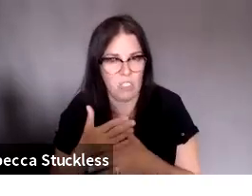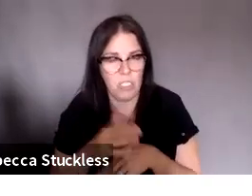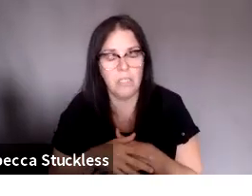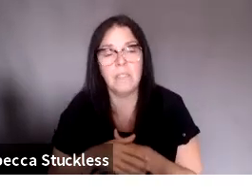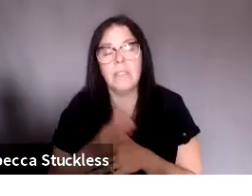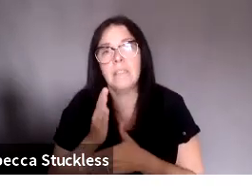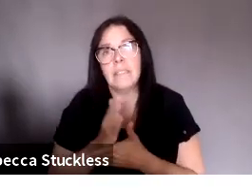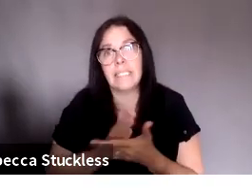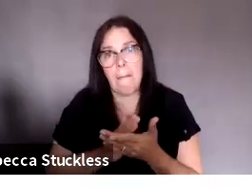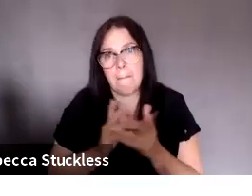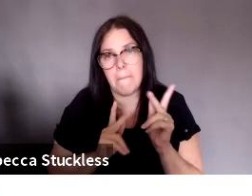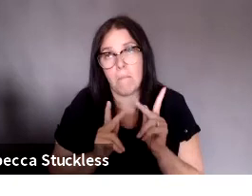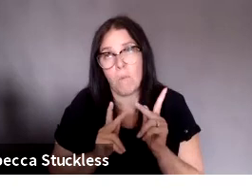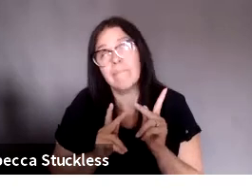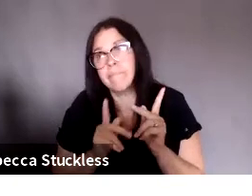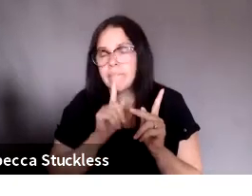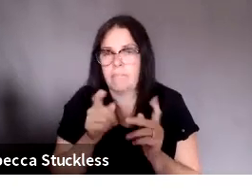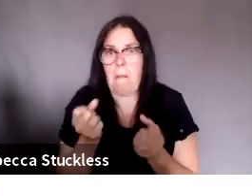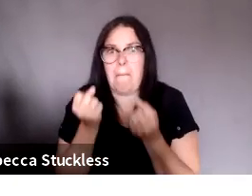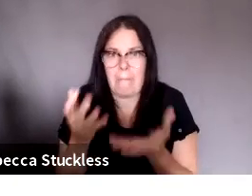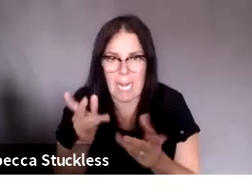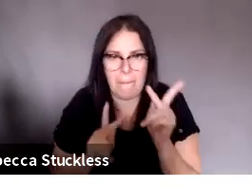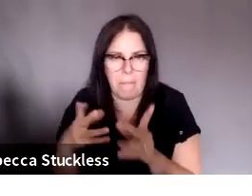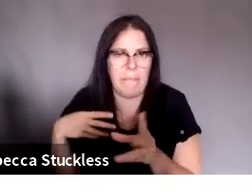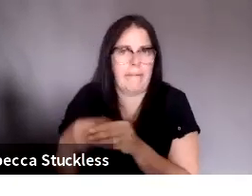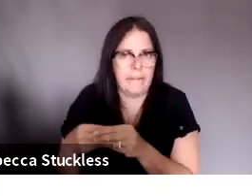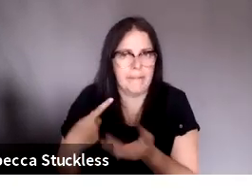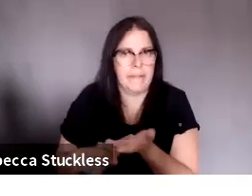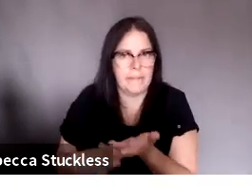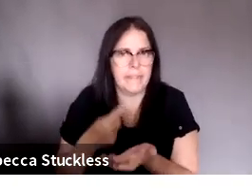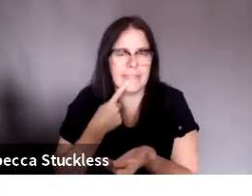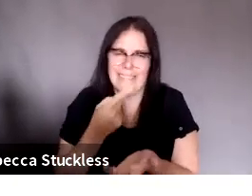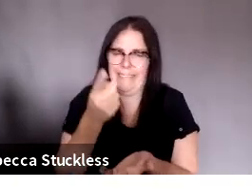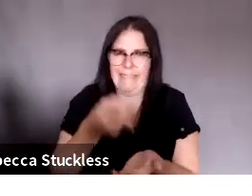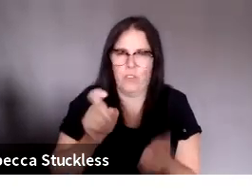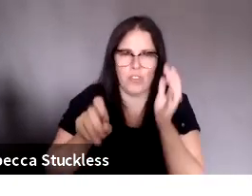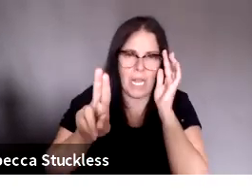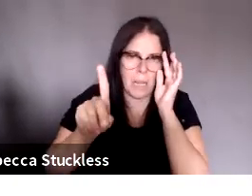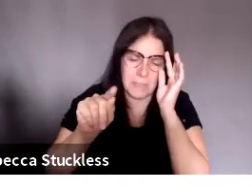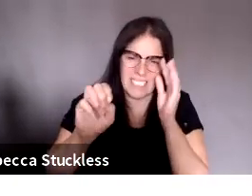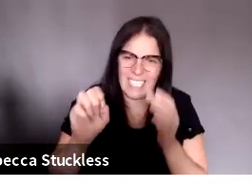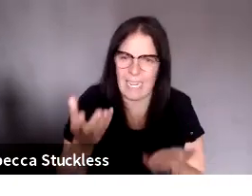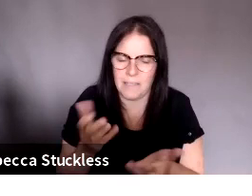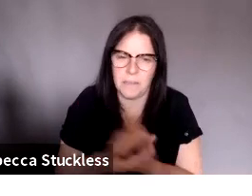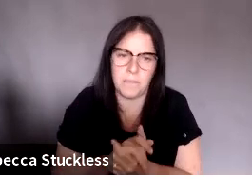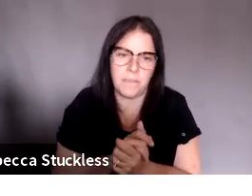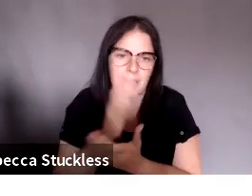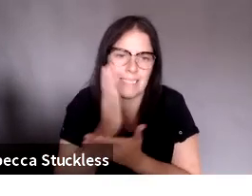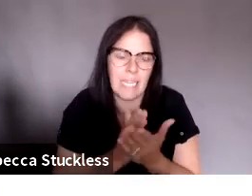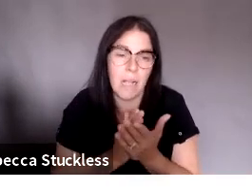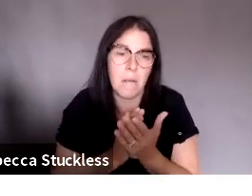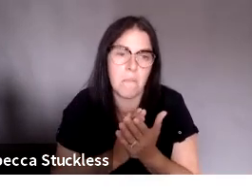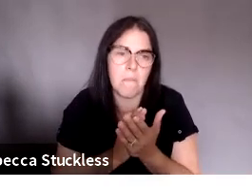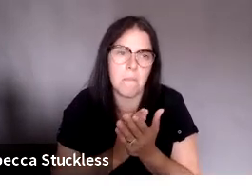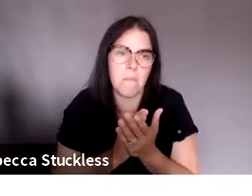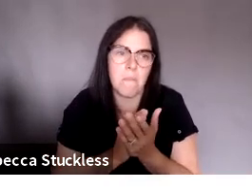many people have had discussions over the years about the fact that perhaps they could be updated. Some are more applicable to